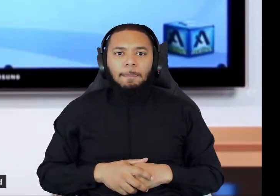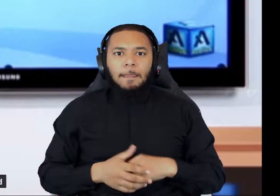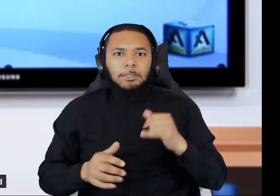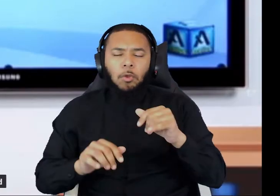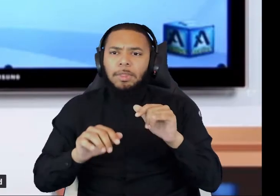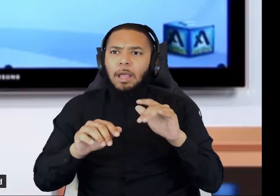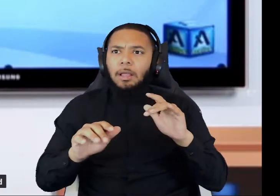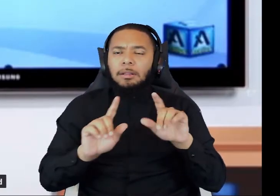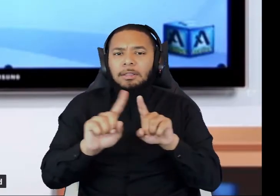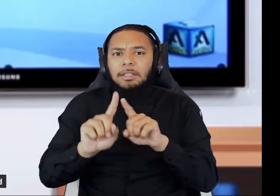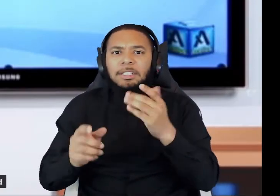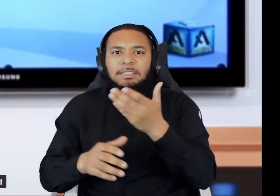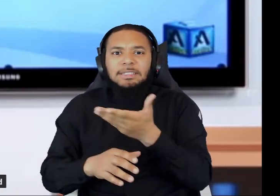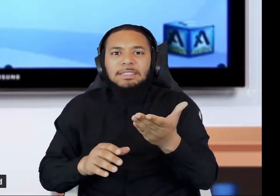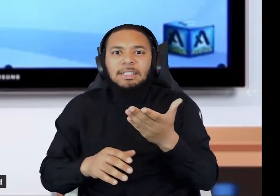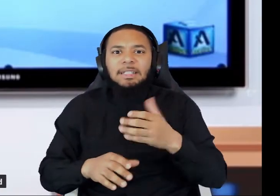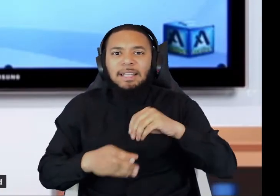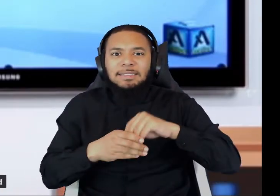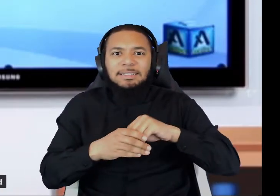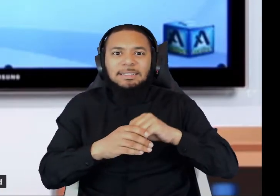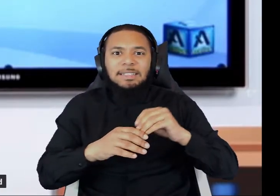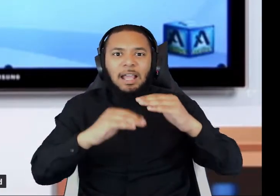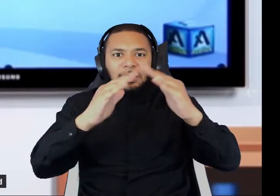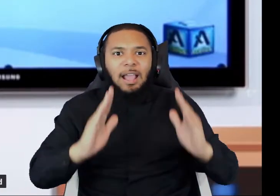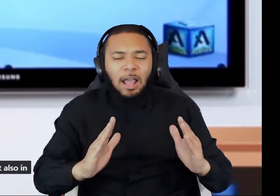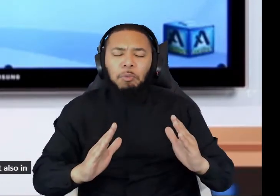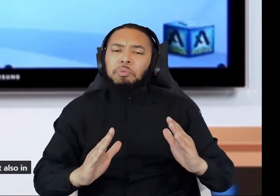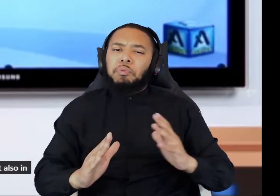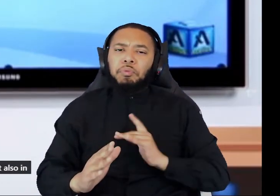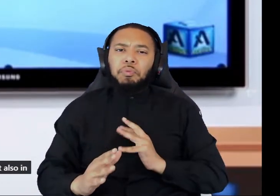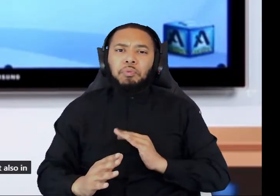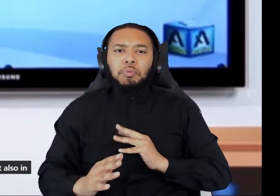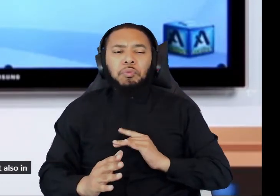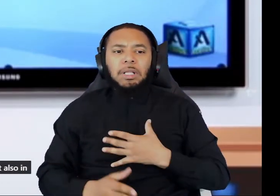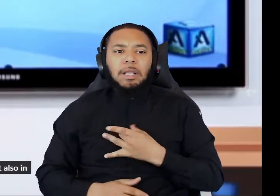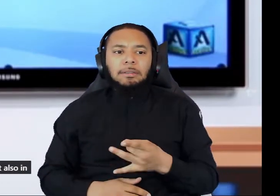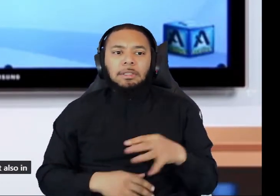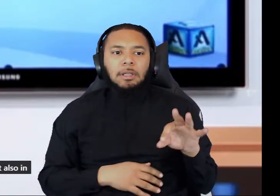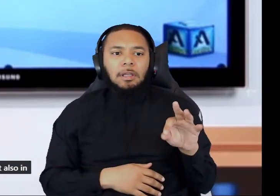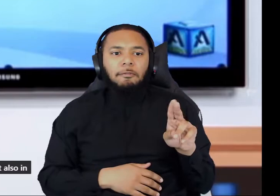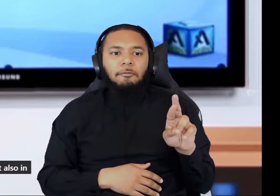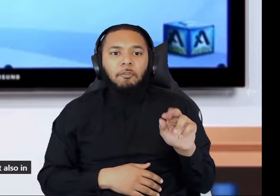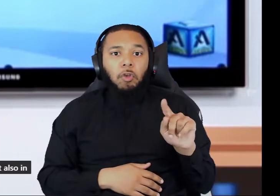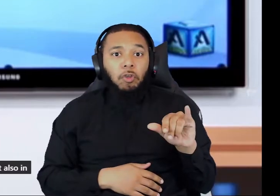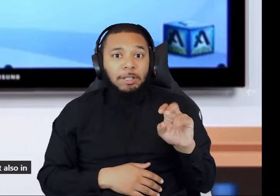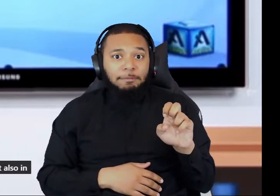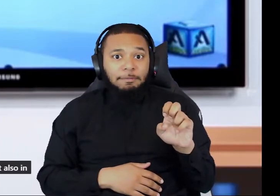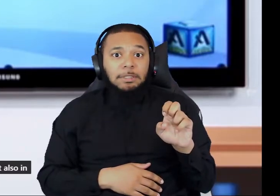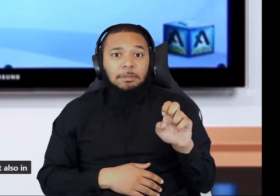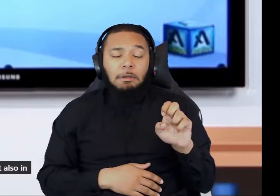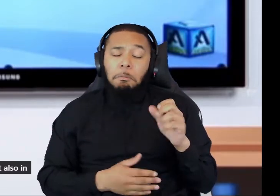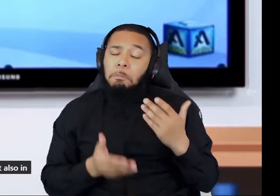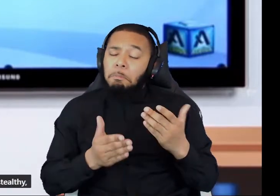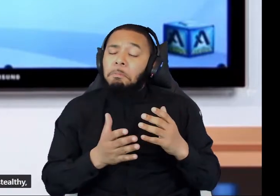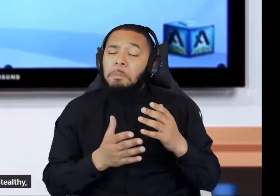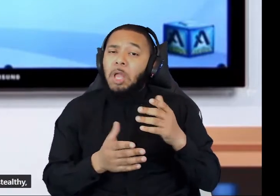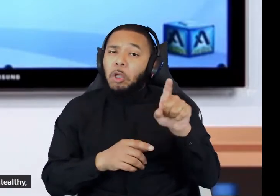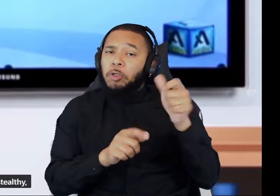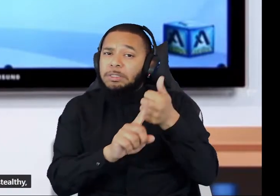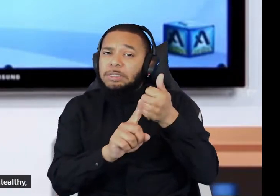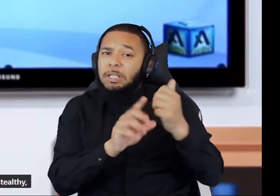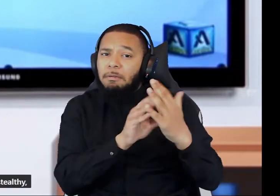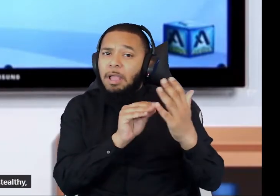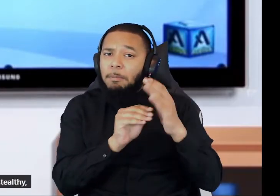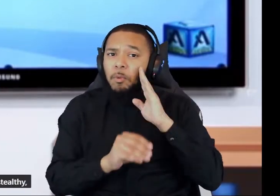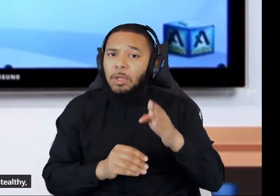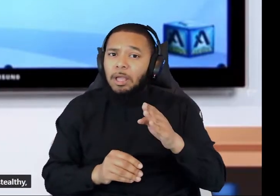cottage. Furtive. This is a really good word. Maybe one that you'll adopt also in your own writing. It's an